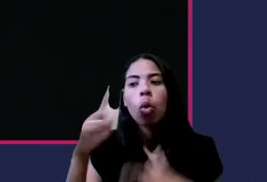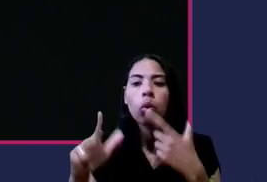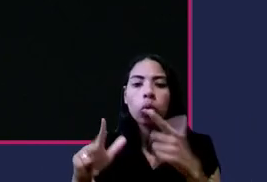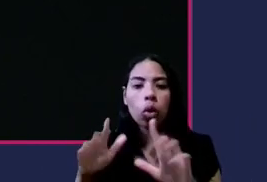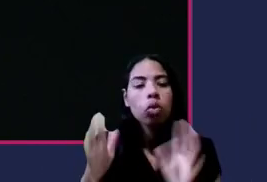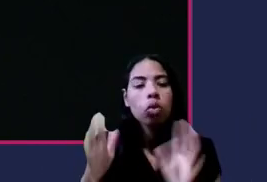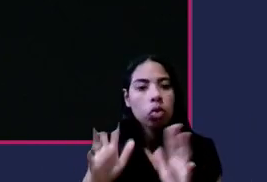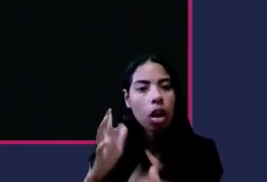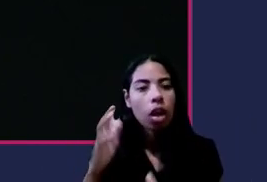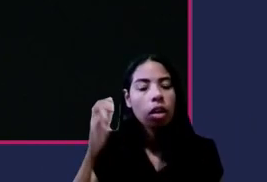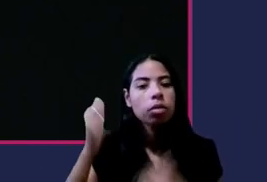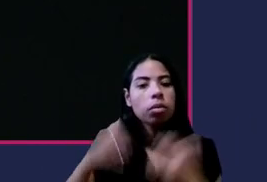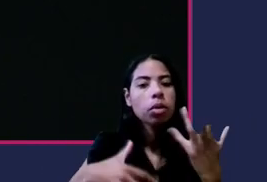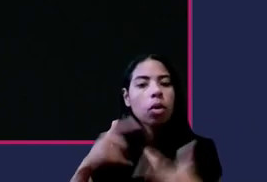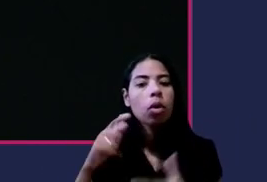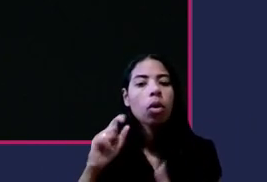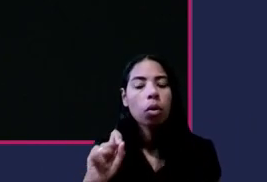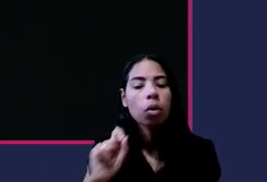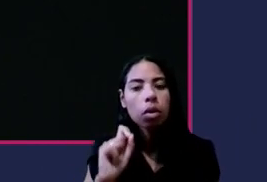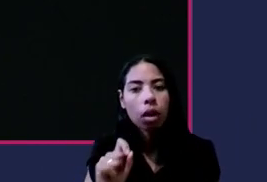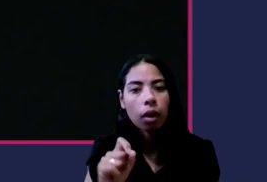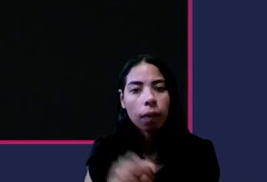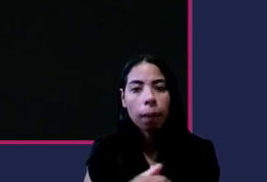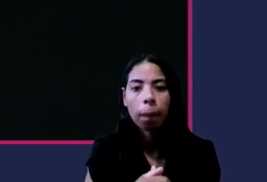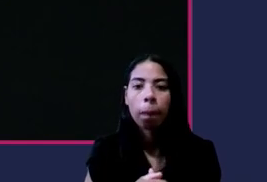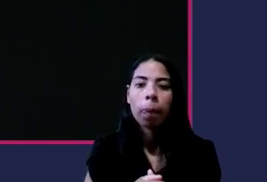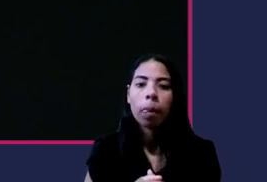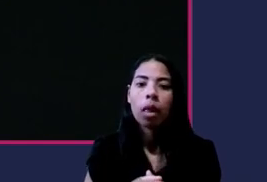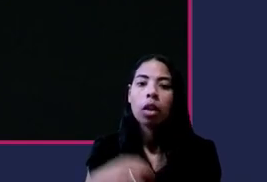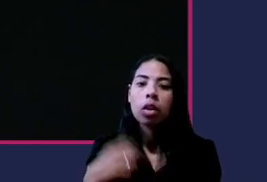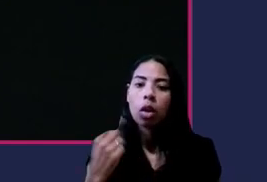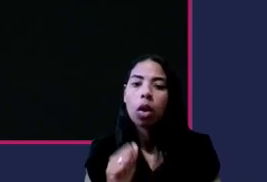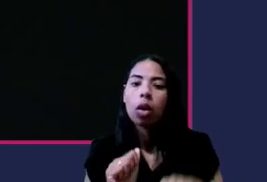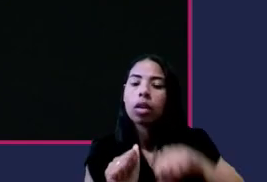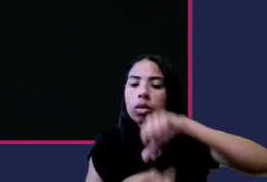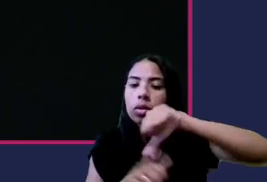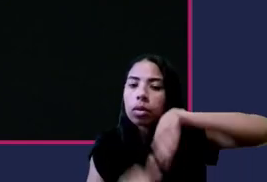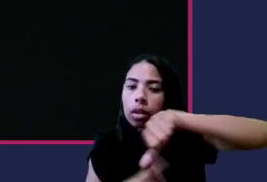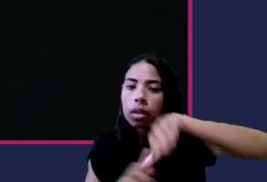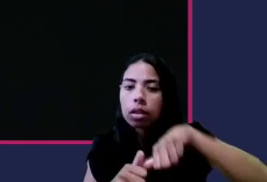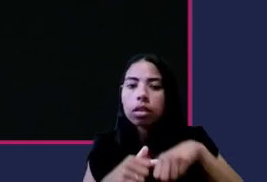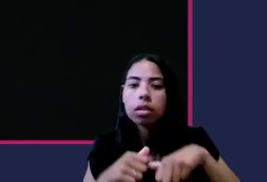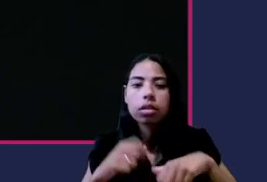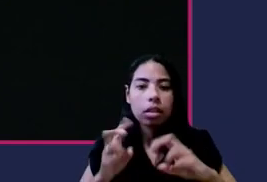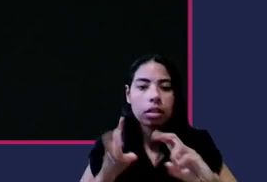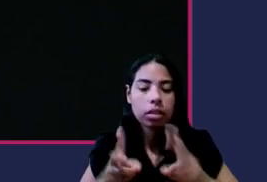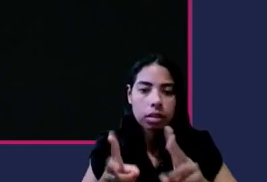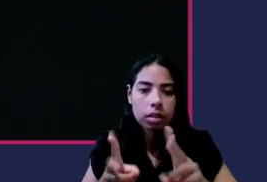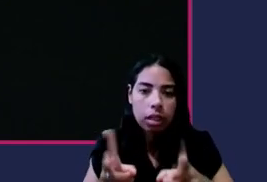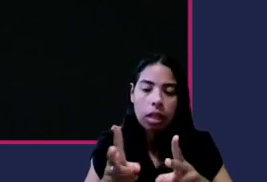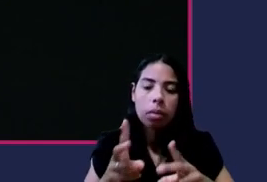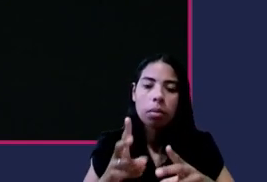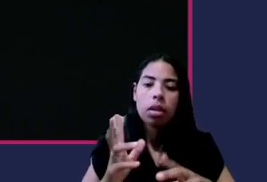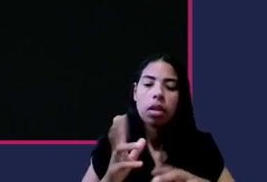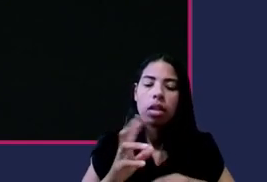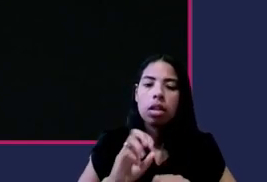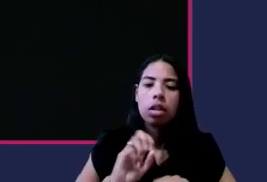28th. Which I know you've been working very hard on. And also continuously